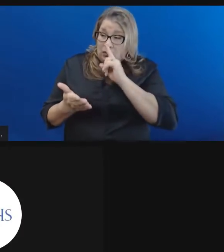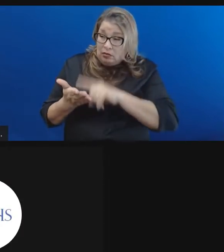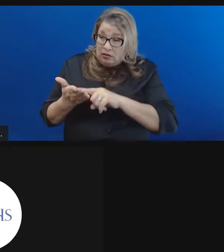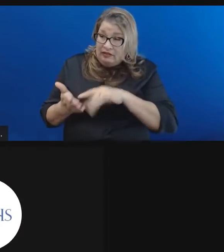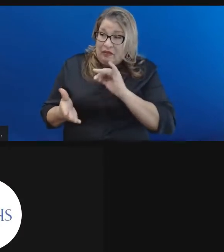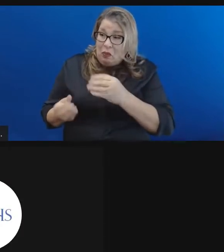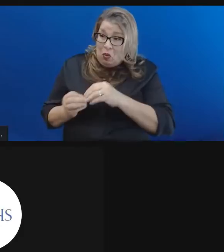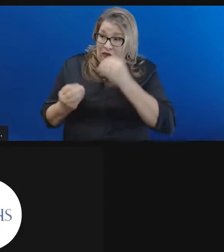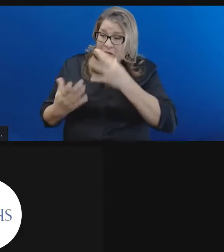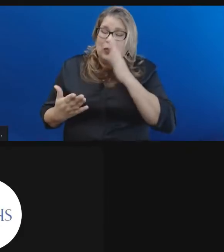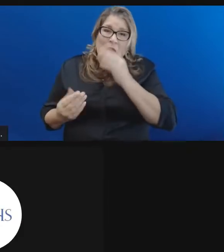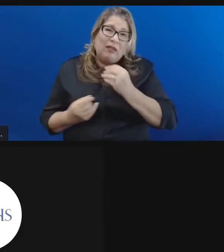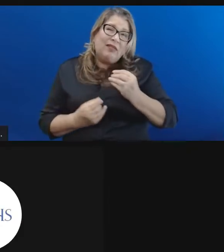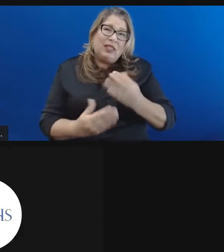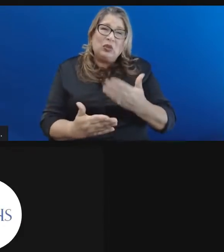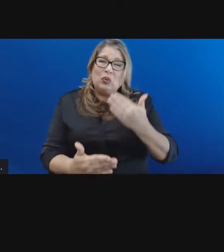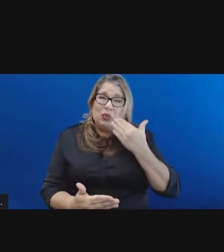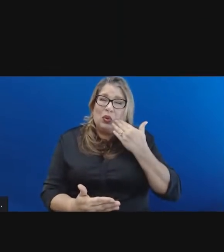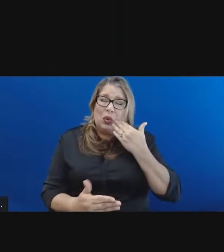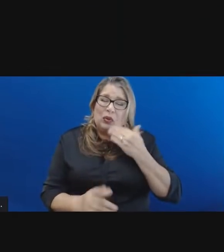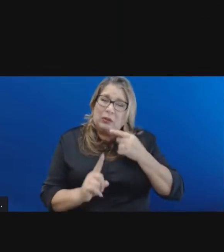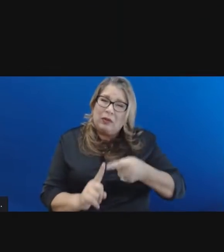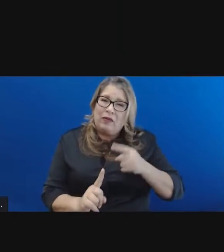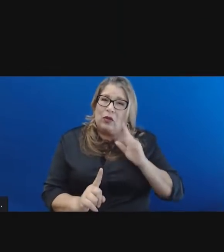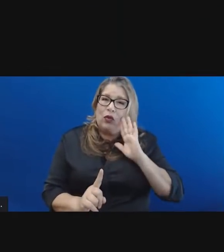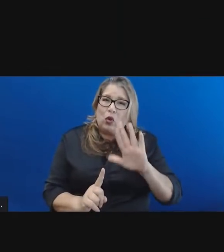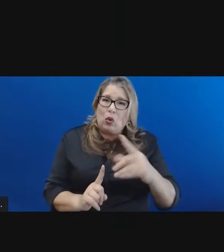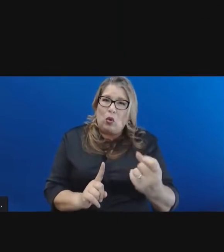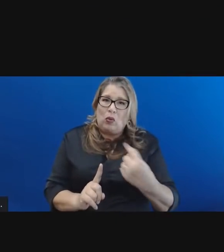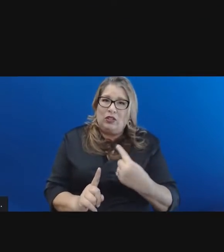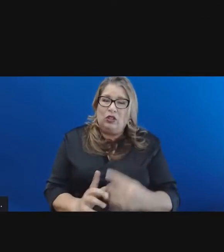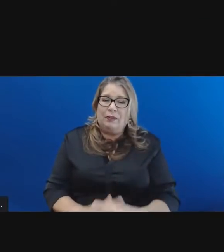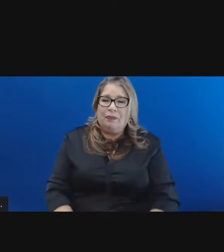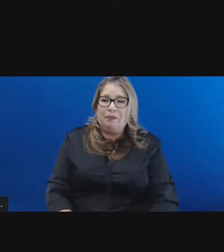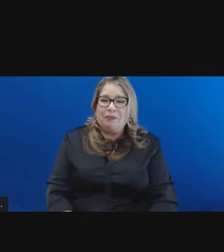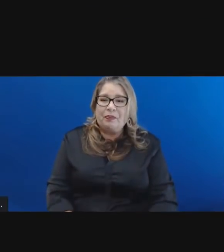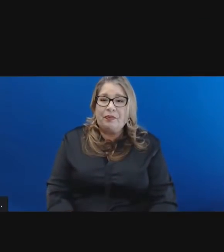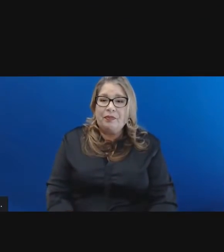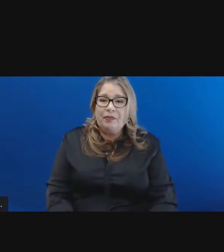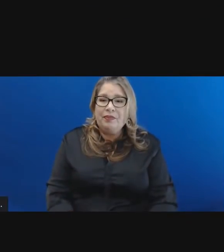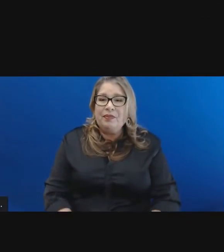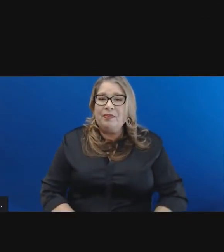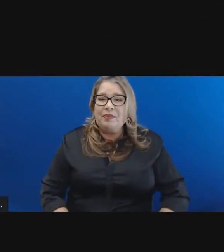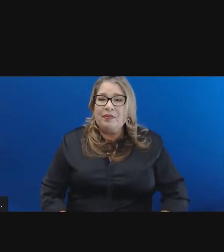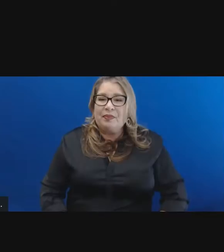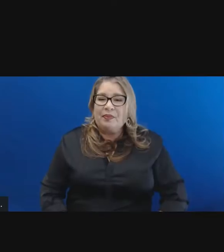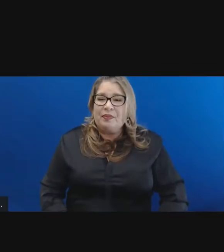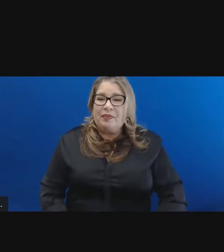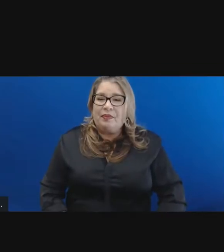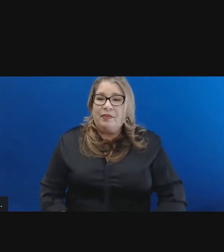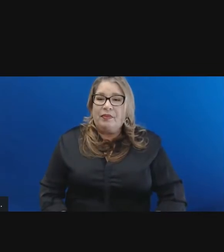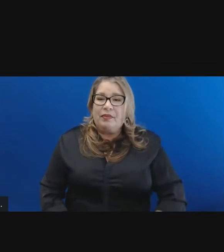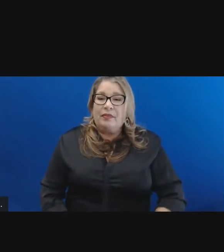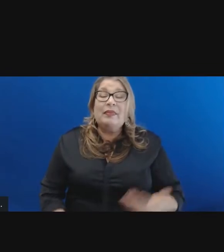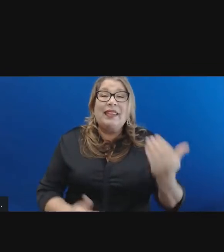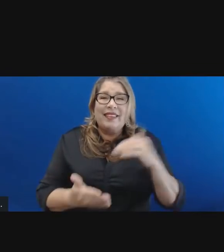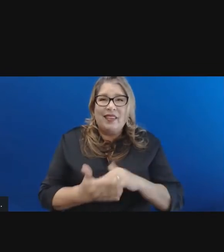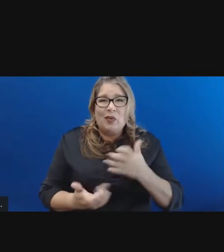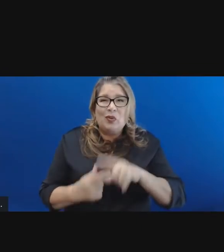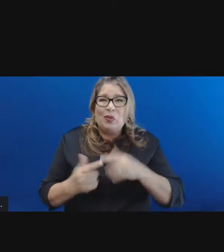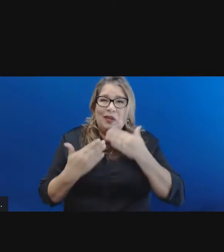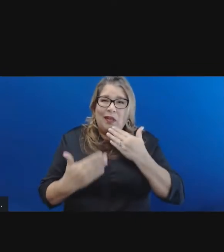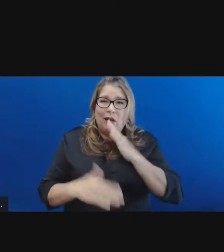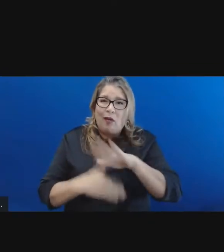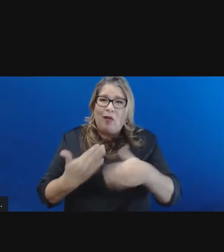more complete answer specific to your question. So again, I just want to thank you all for bearing